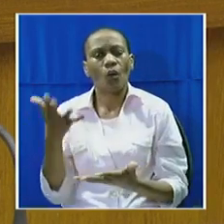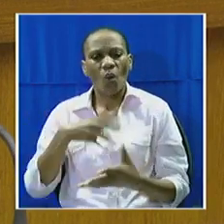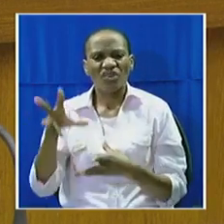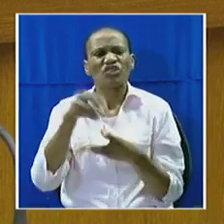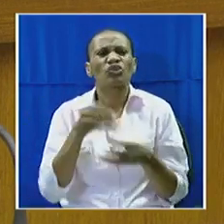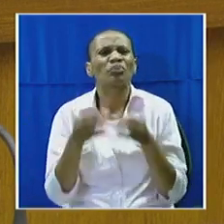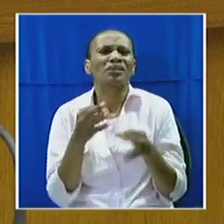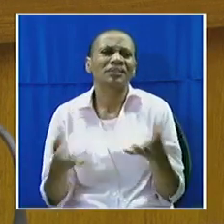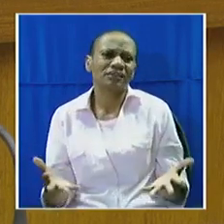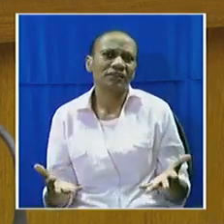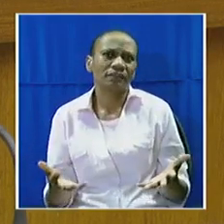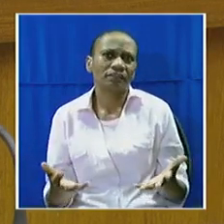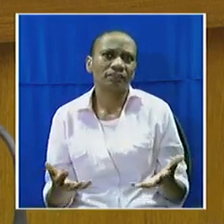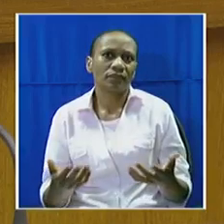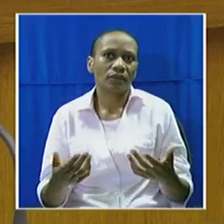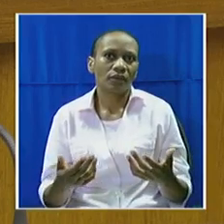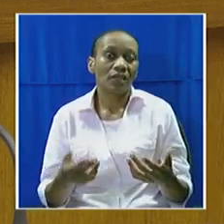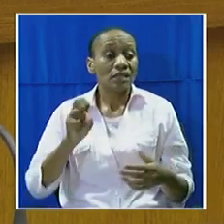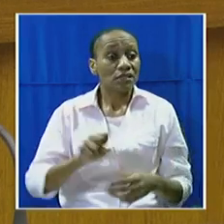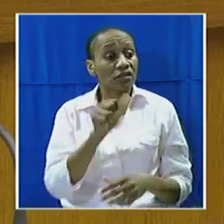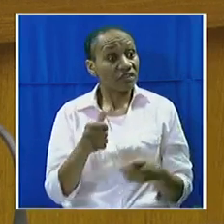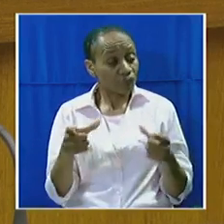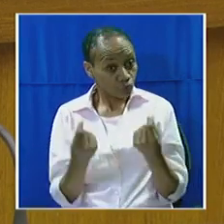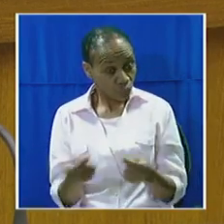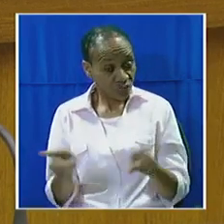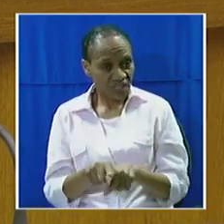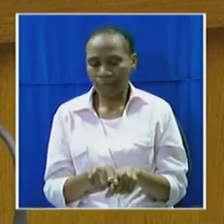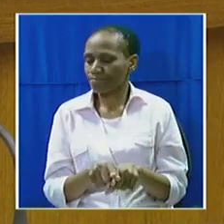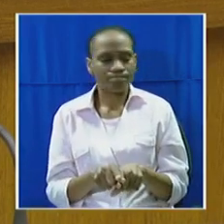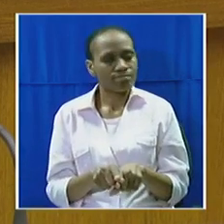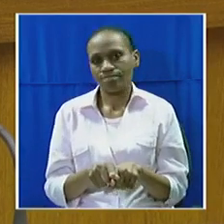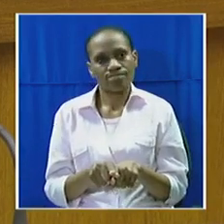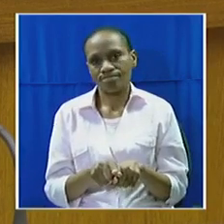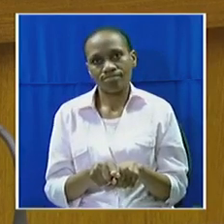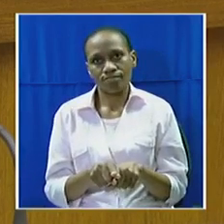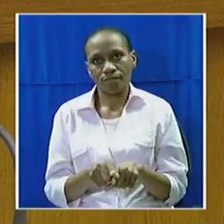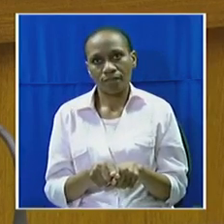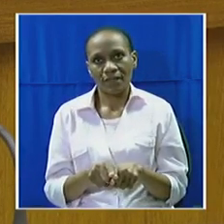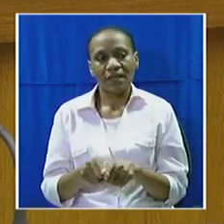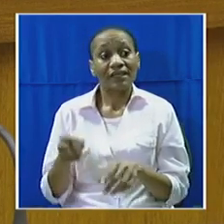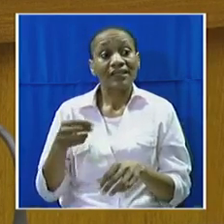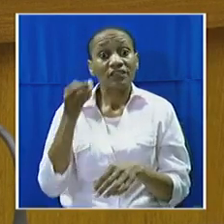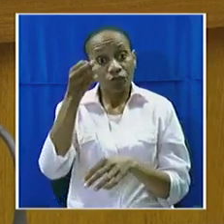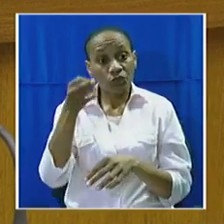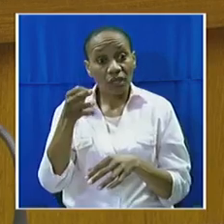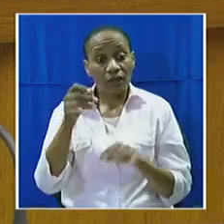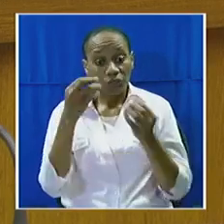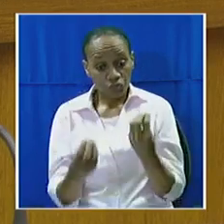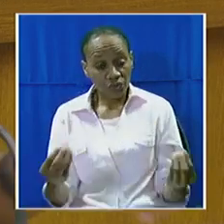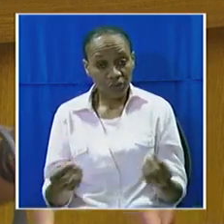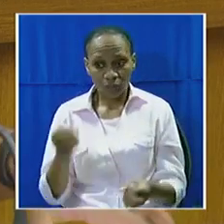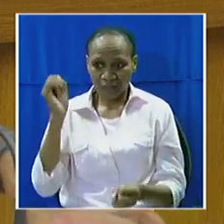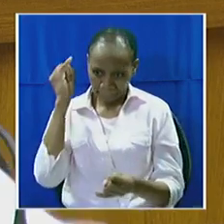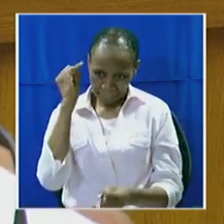this issue. We dare not let our citizens down by doing the same. History will judge us harshly if we do